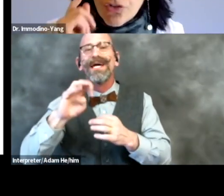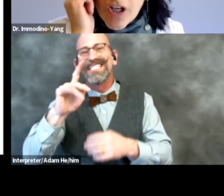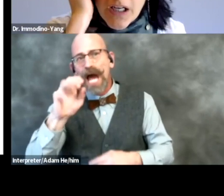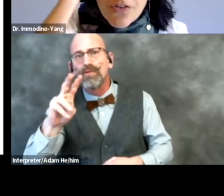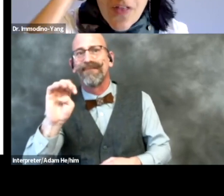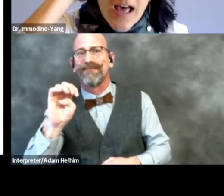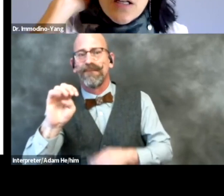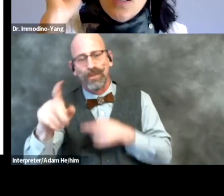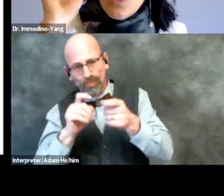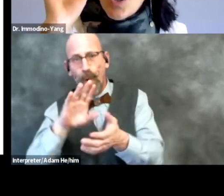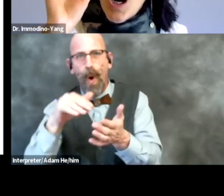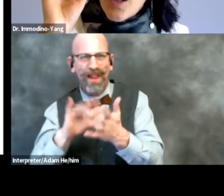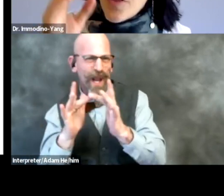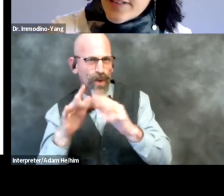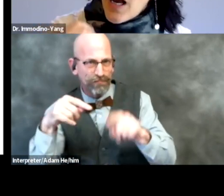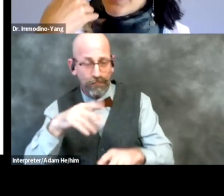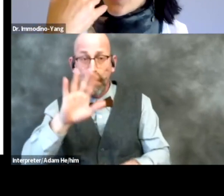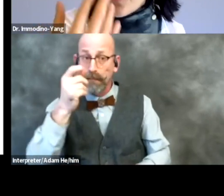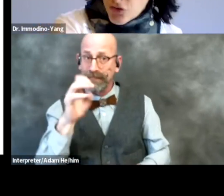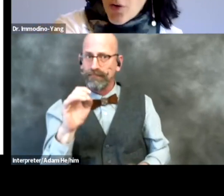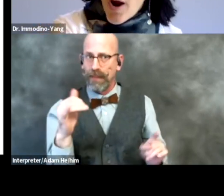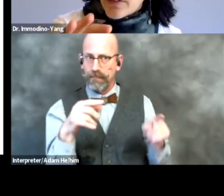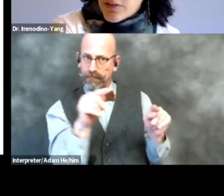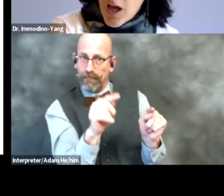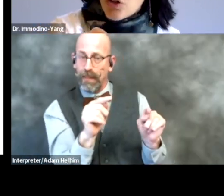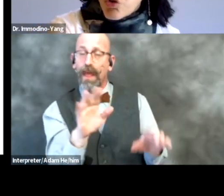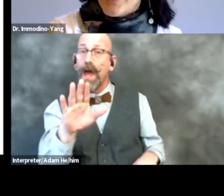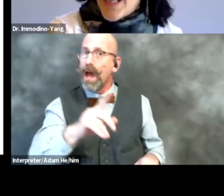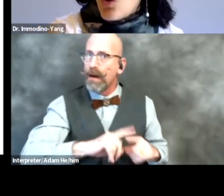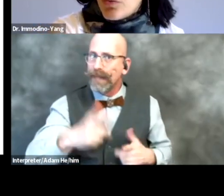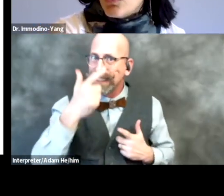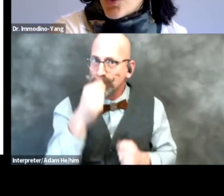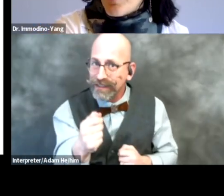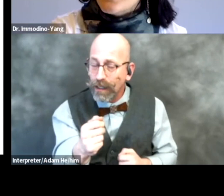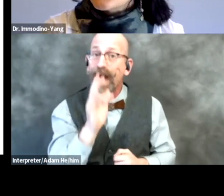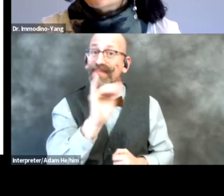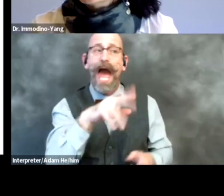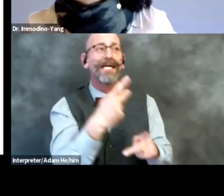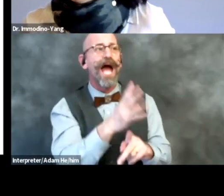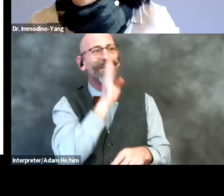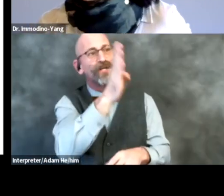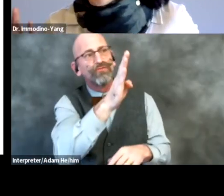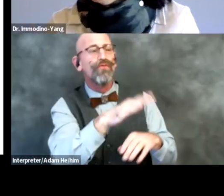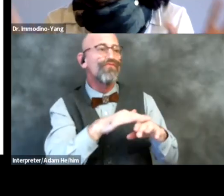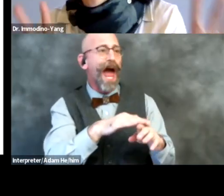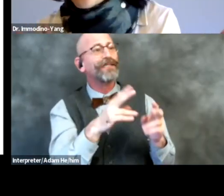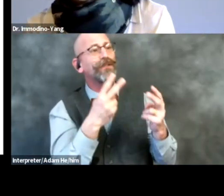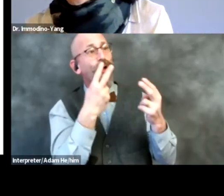What's interesting is that these kind of direct looking out responses